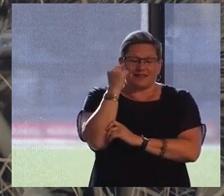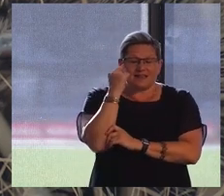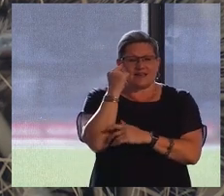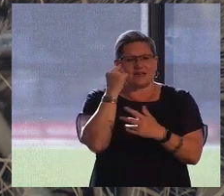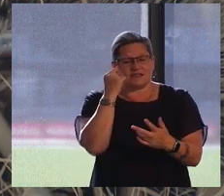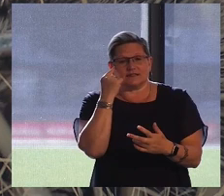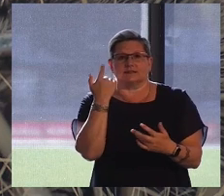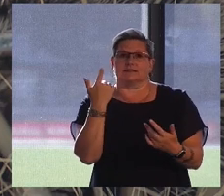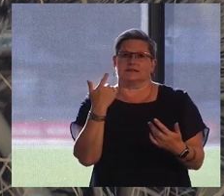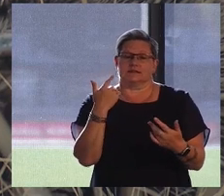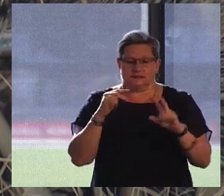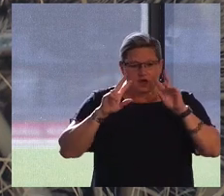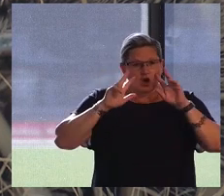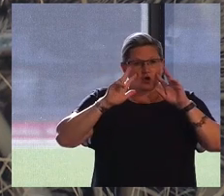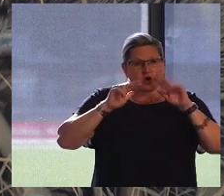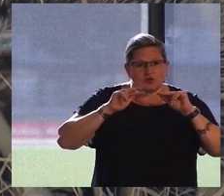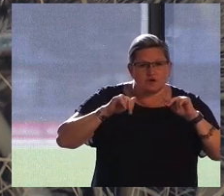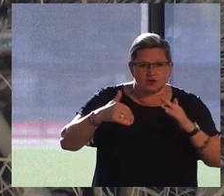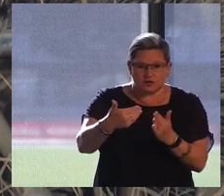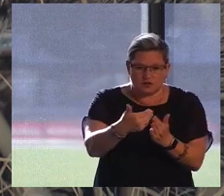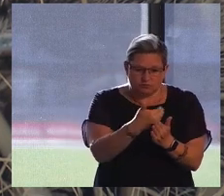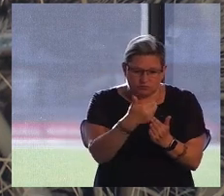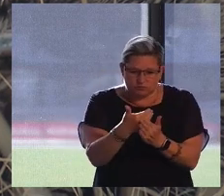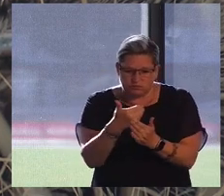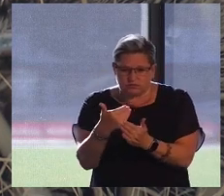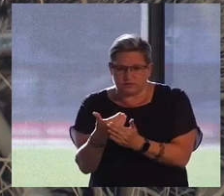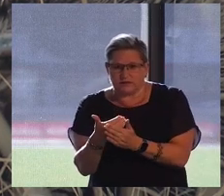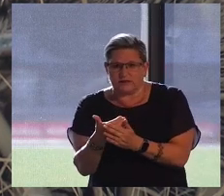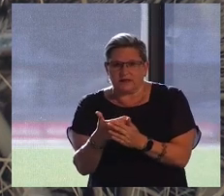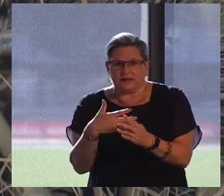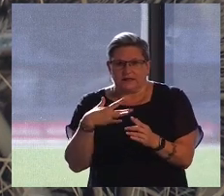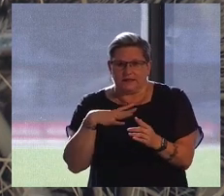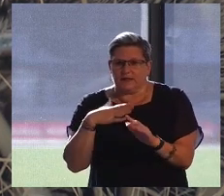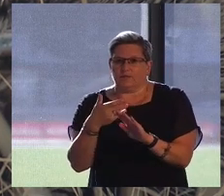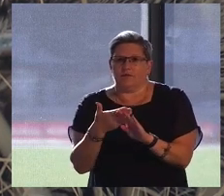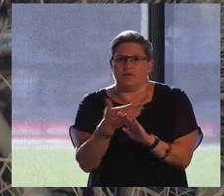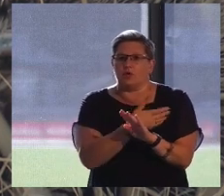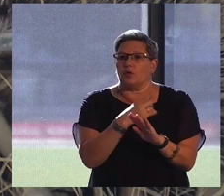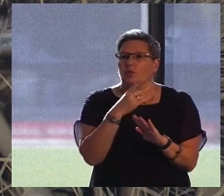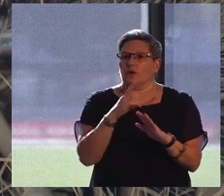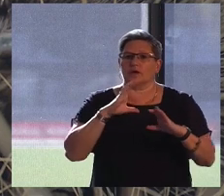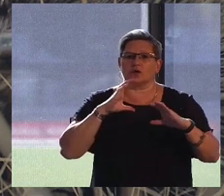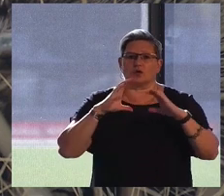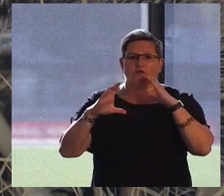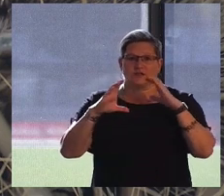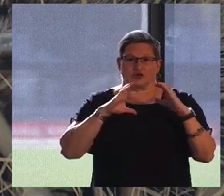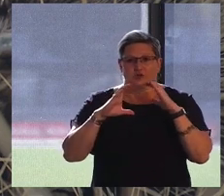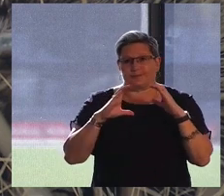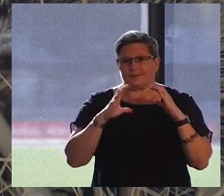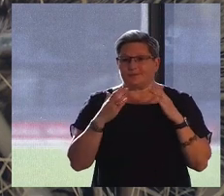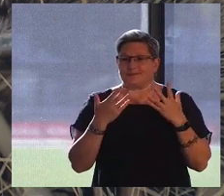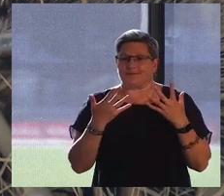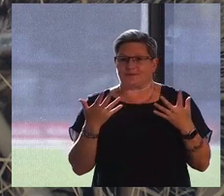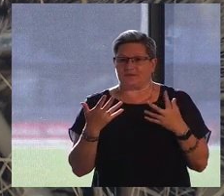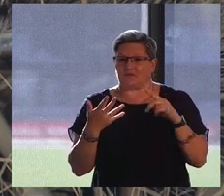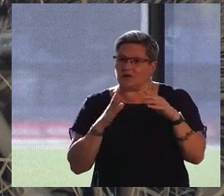conservation requires conversation. And the deepest conversations that we can have that will